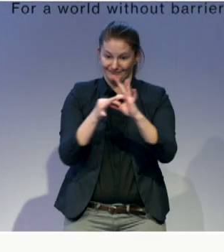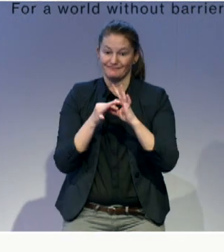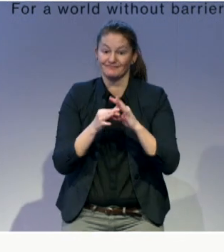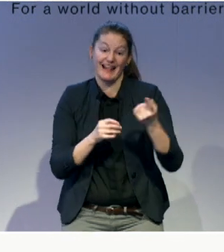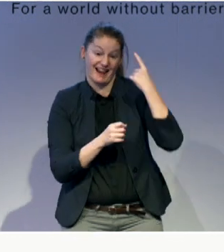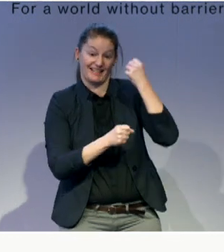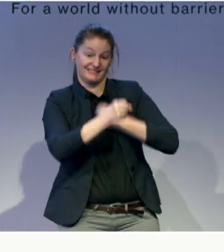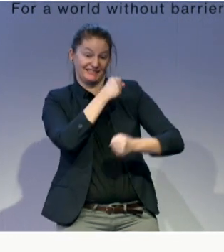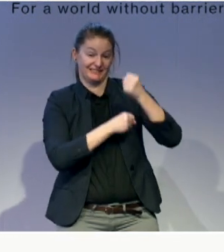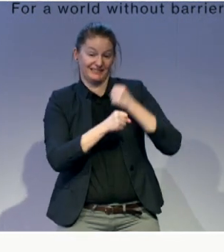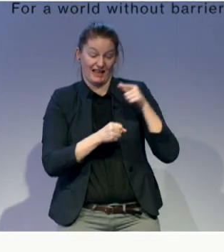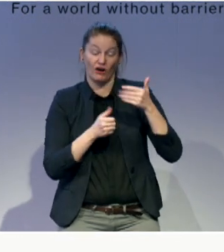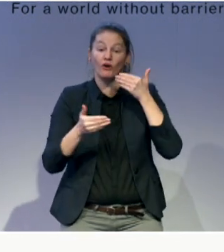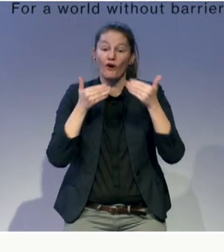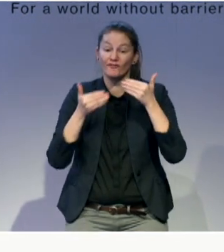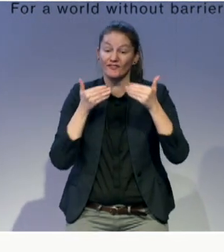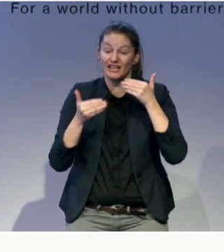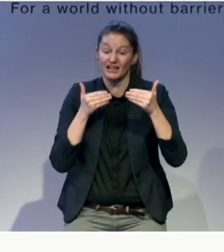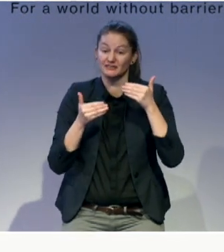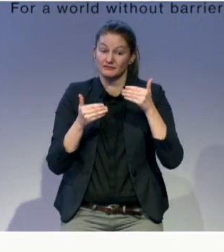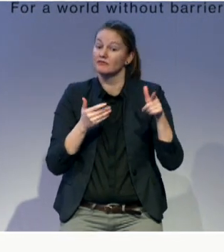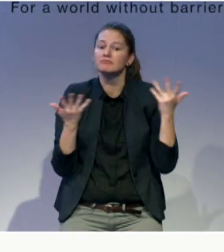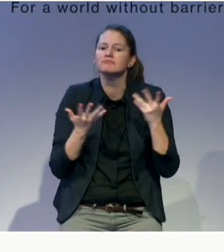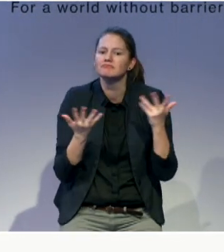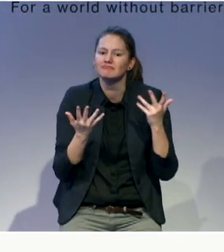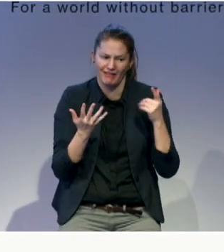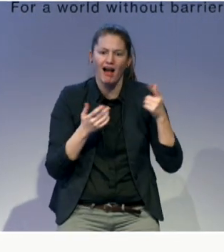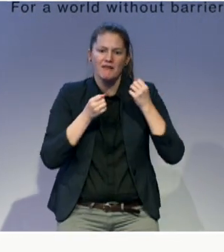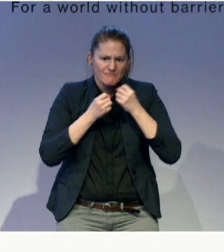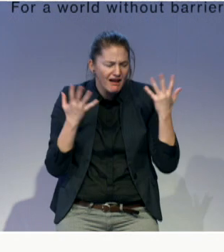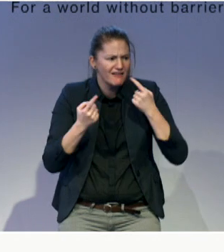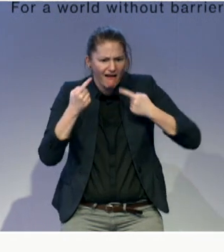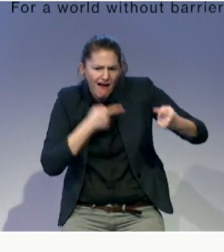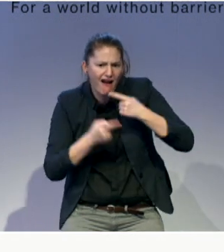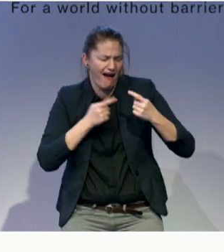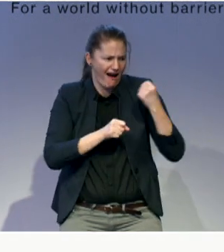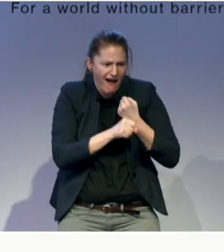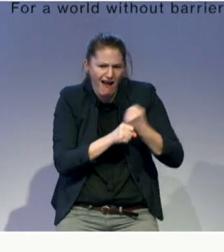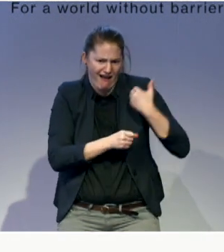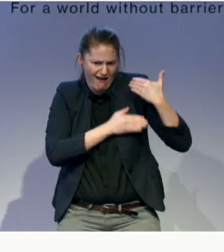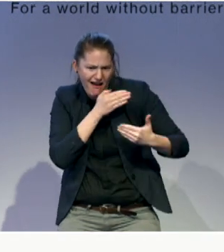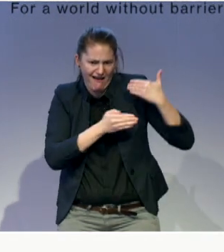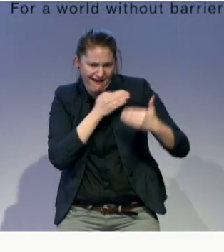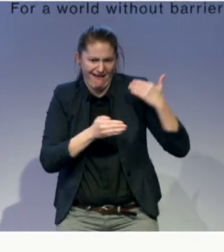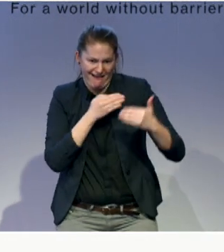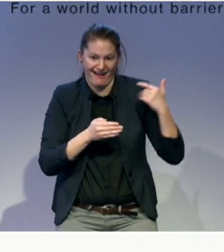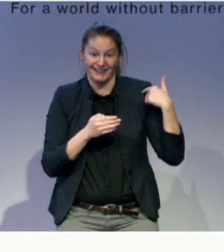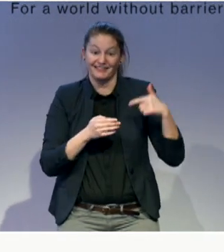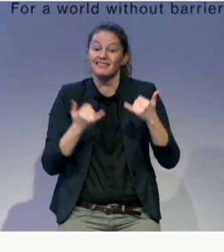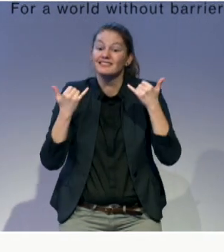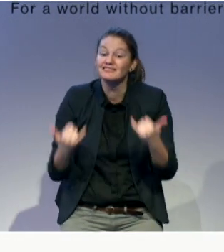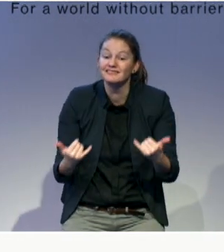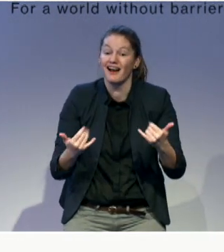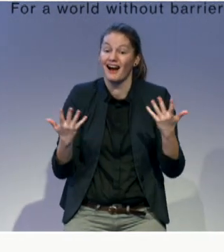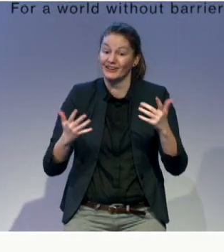lot. With our 7th thematic report this year, I can hardly believe we